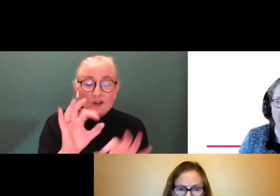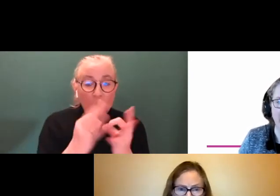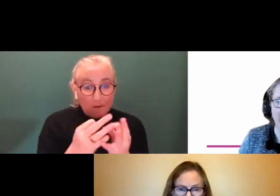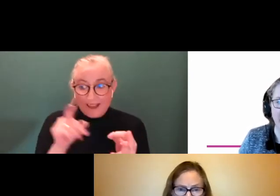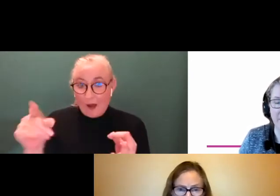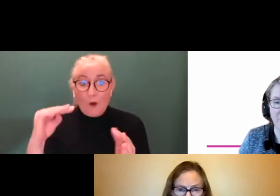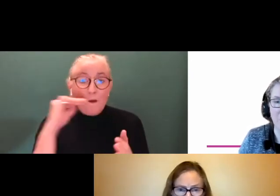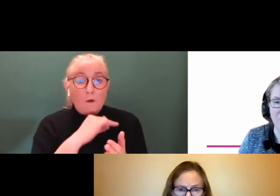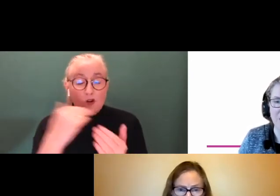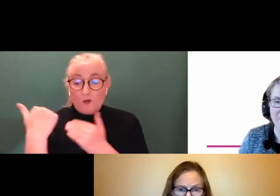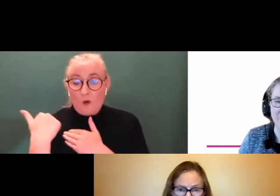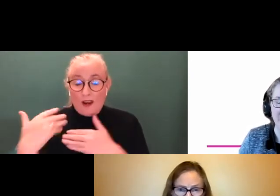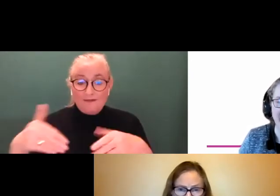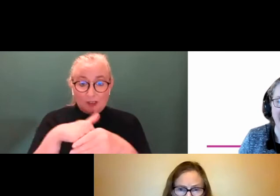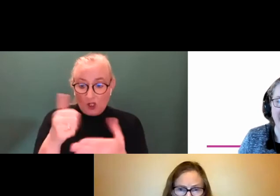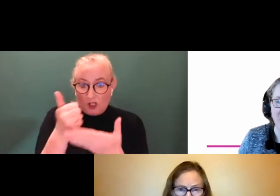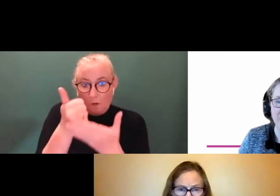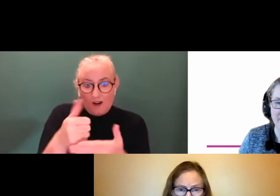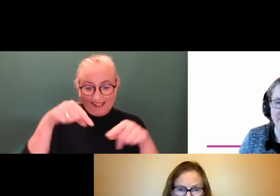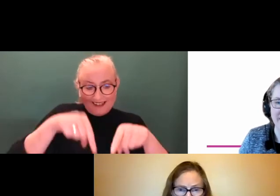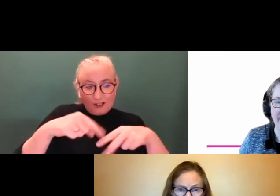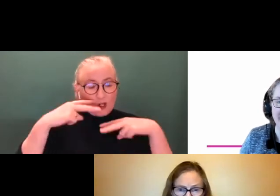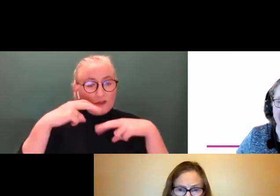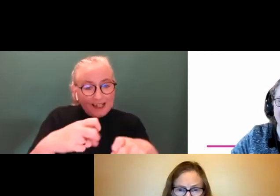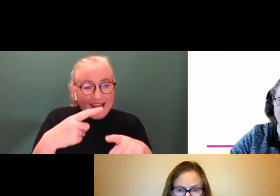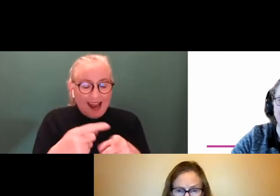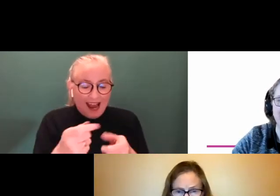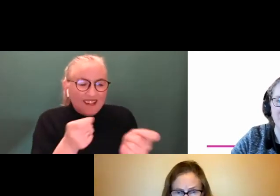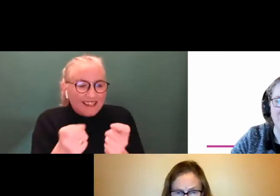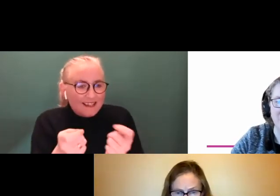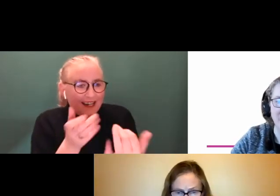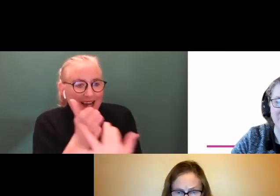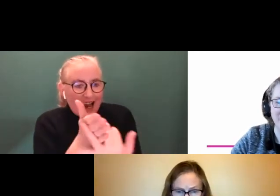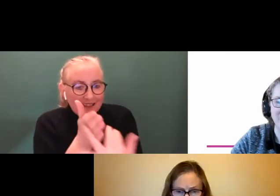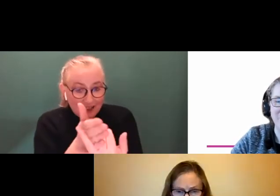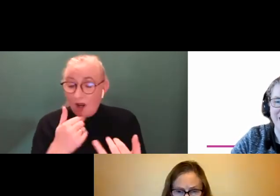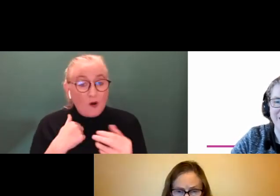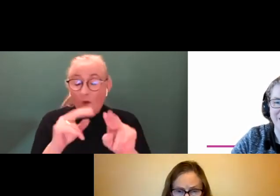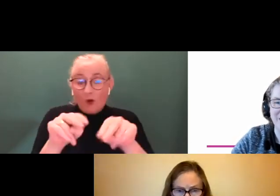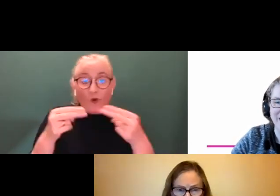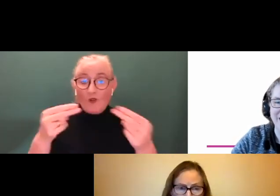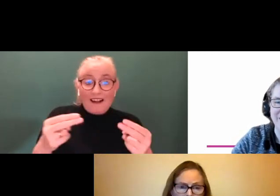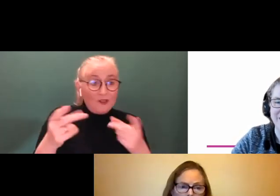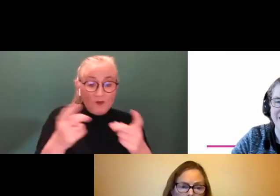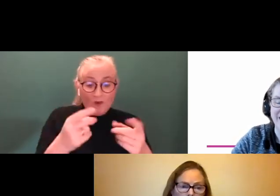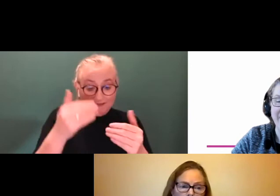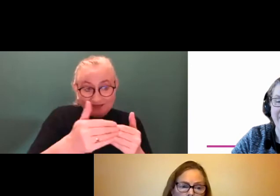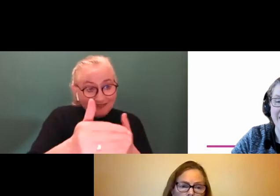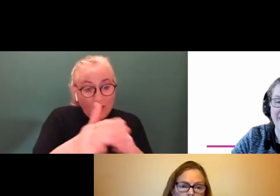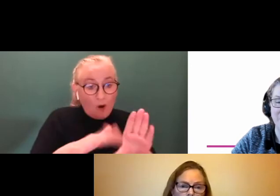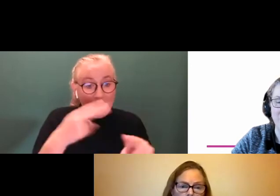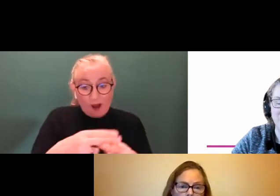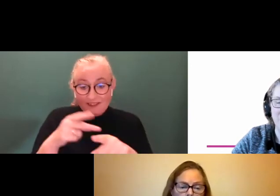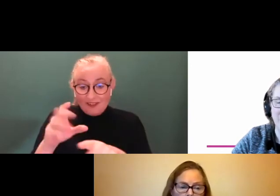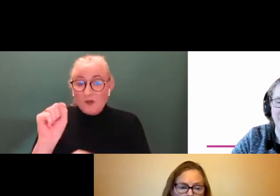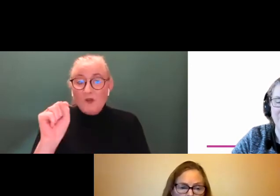role in supporting this study and facilitating access. And I don't think we would have got it done without her. So thank you, Suzanne. And